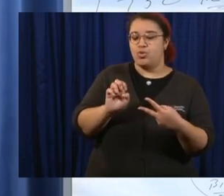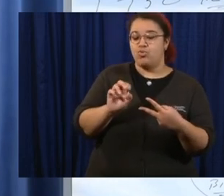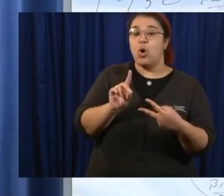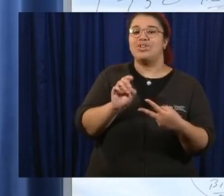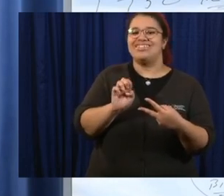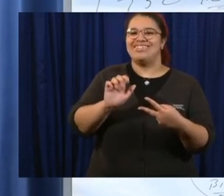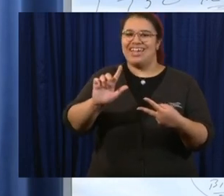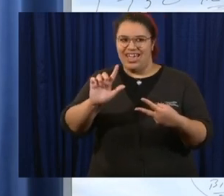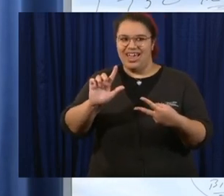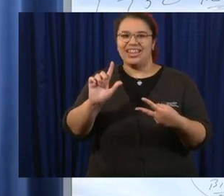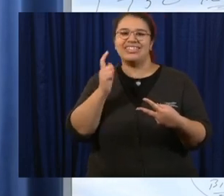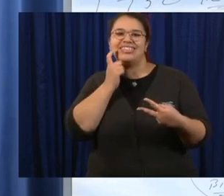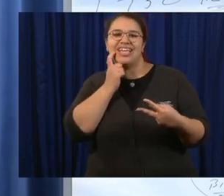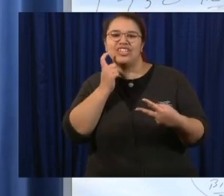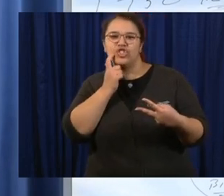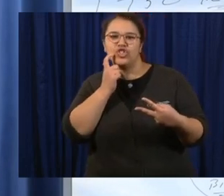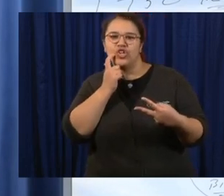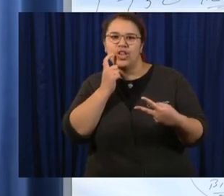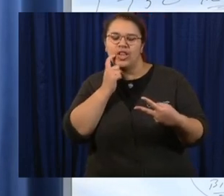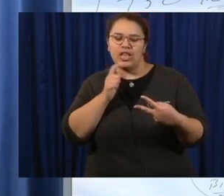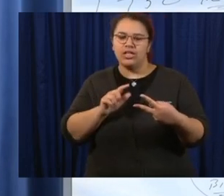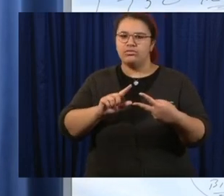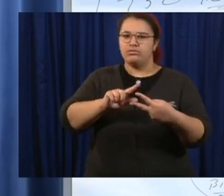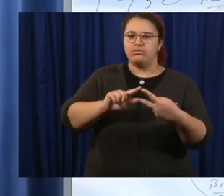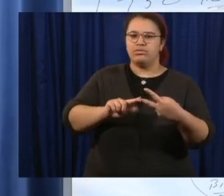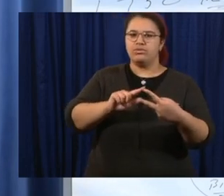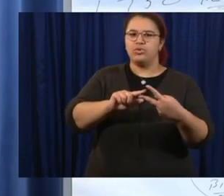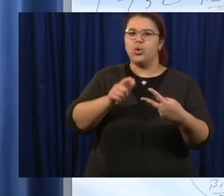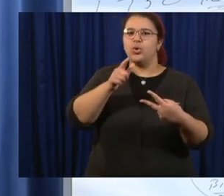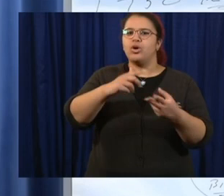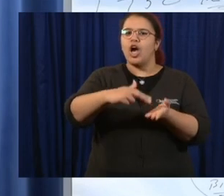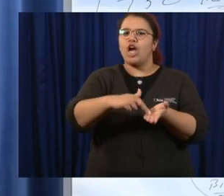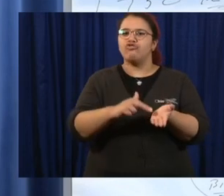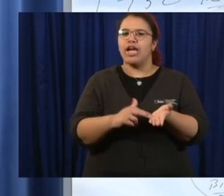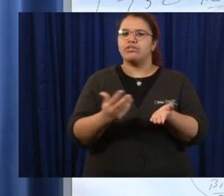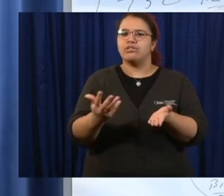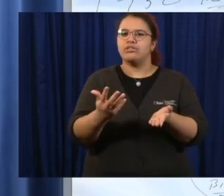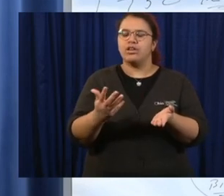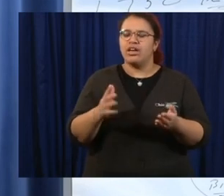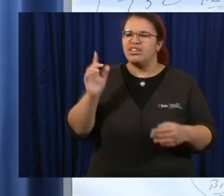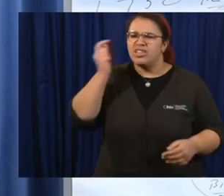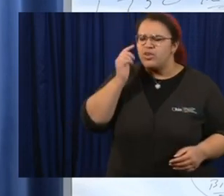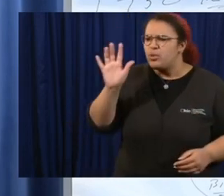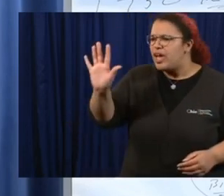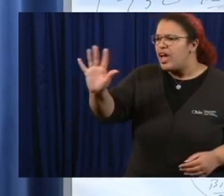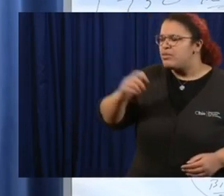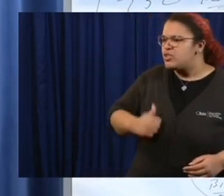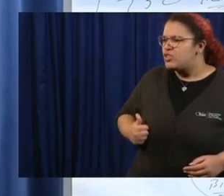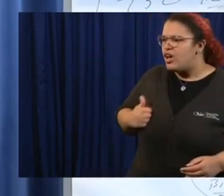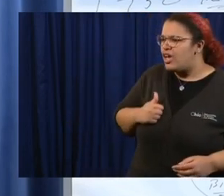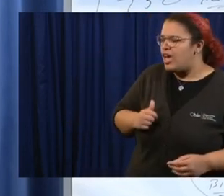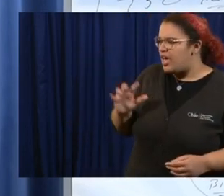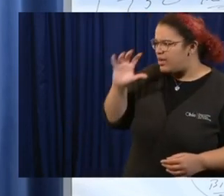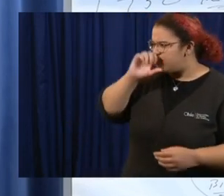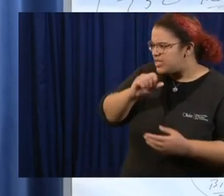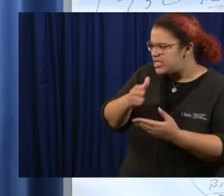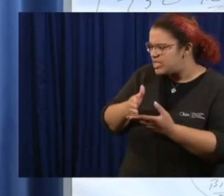Or I apologize. I was not getting all that. The question was